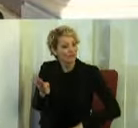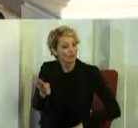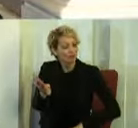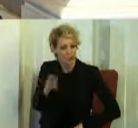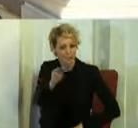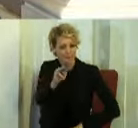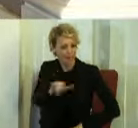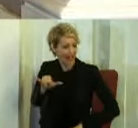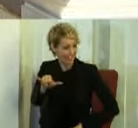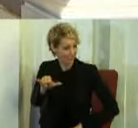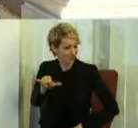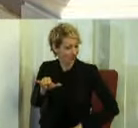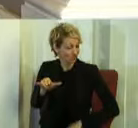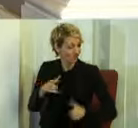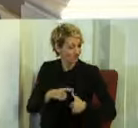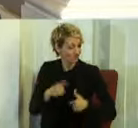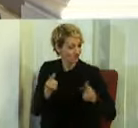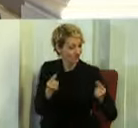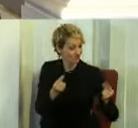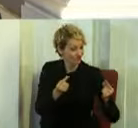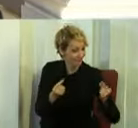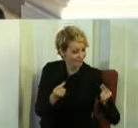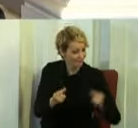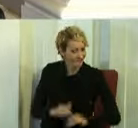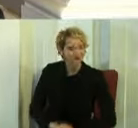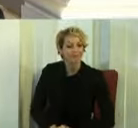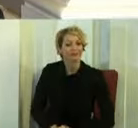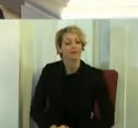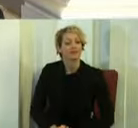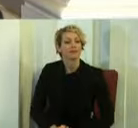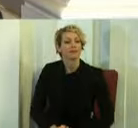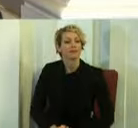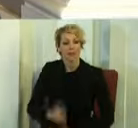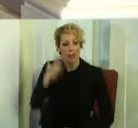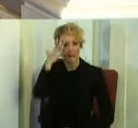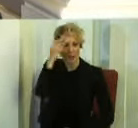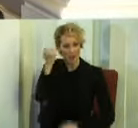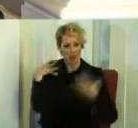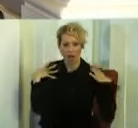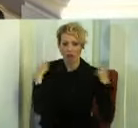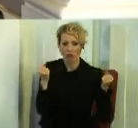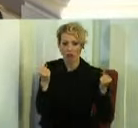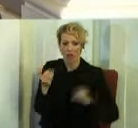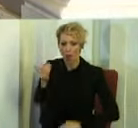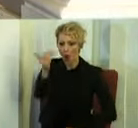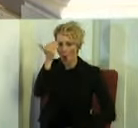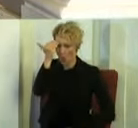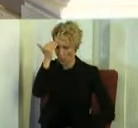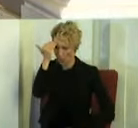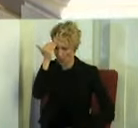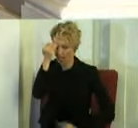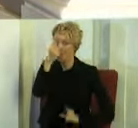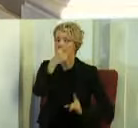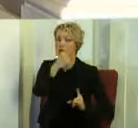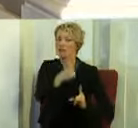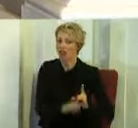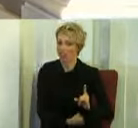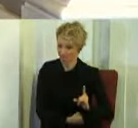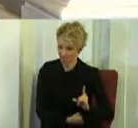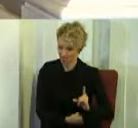May. And one of those things that we have been celebrating is Mental Health Awareness Month. And so we have